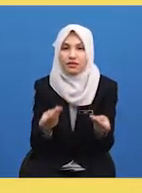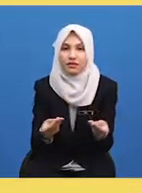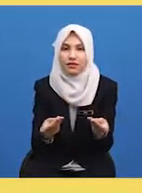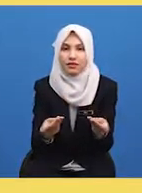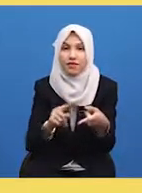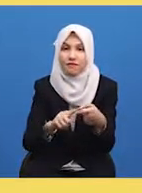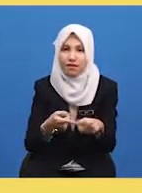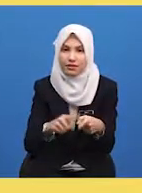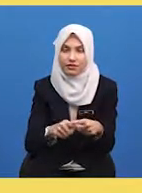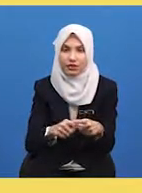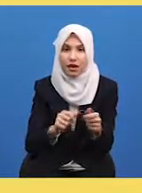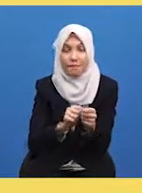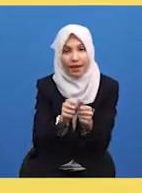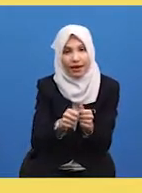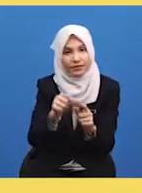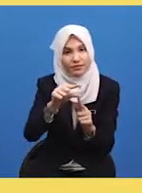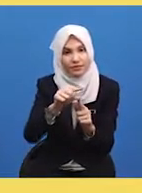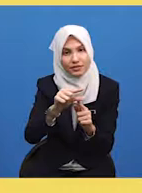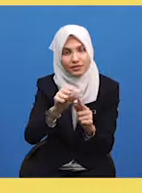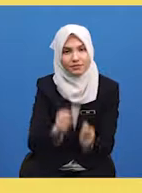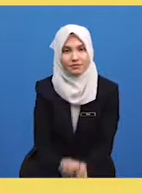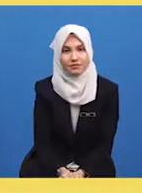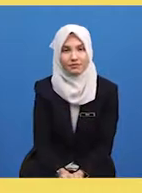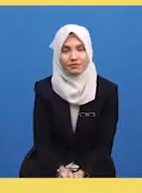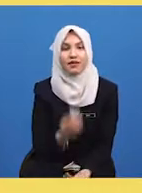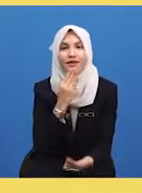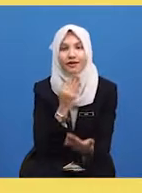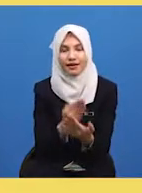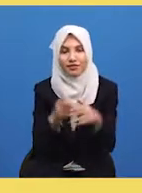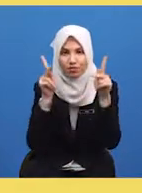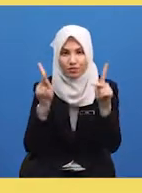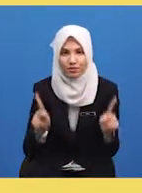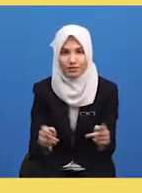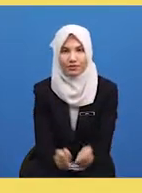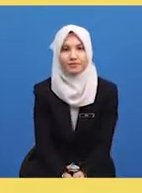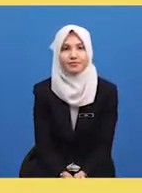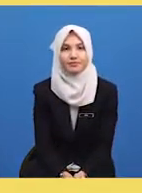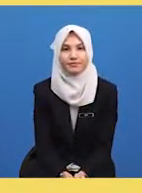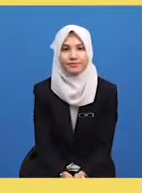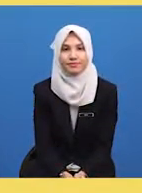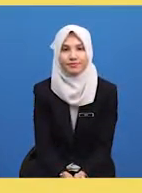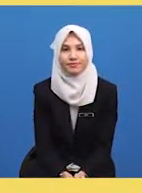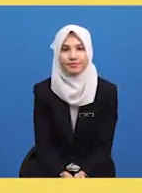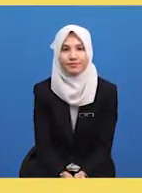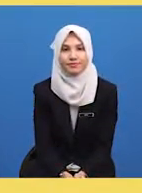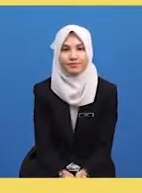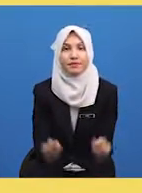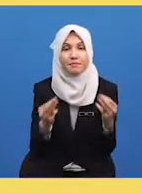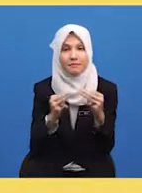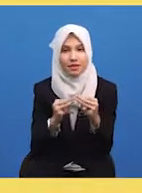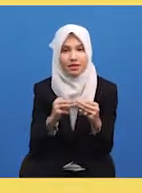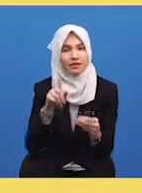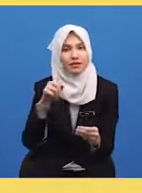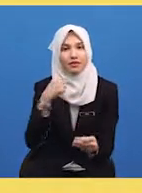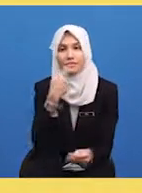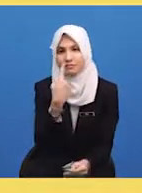passwords. Be polite and kind to people. Meet anyone in real life